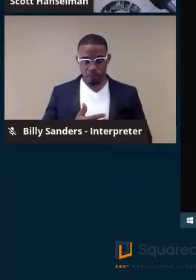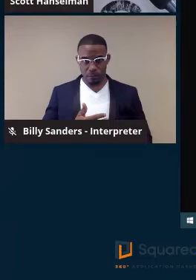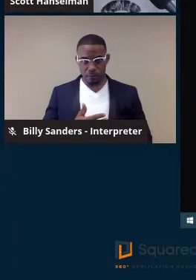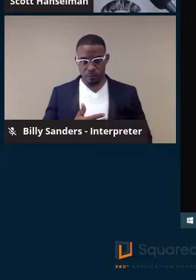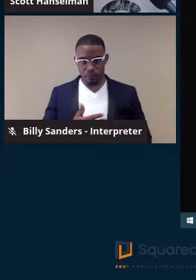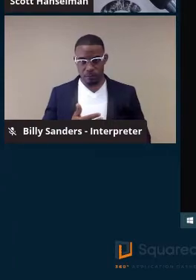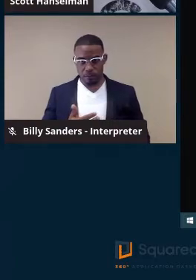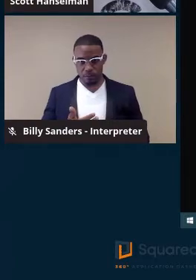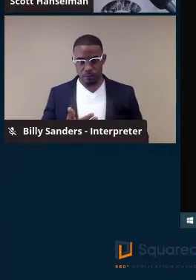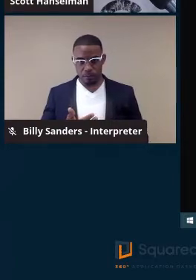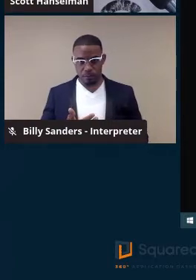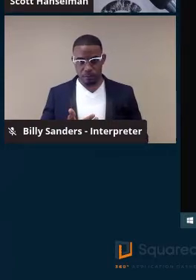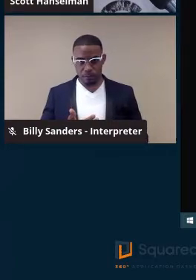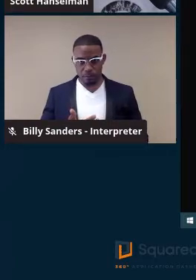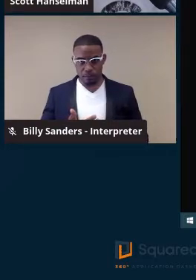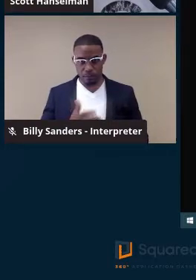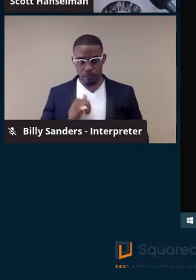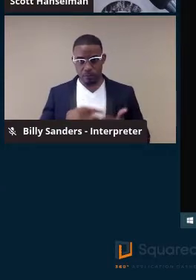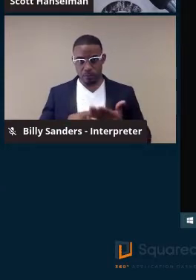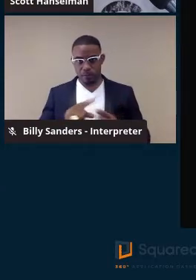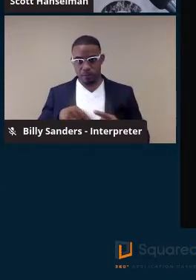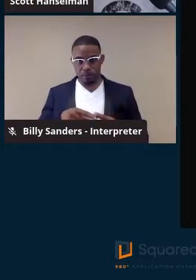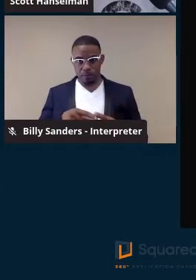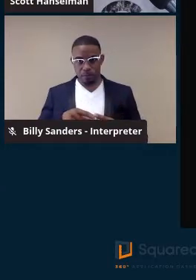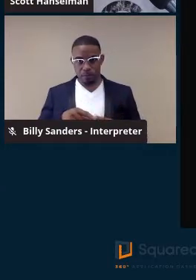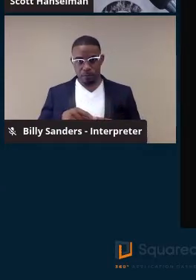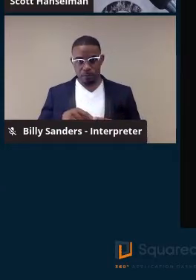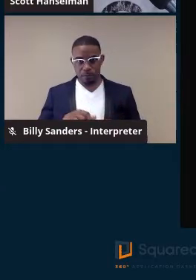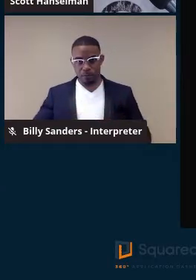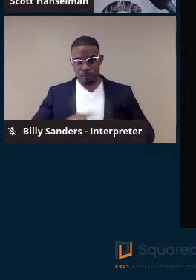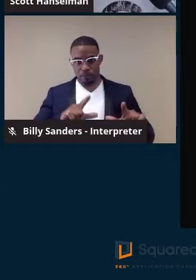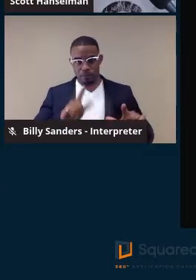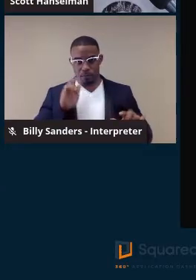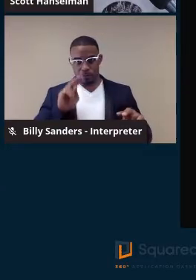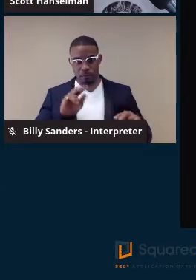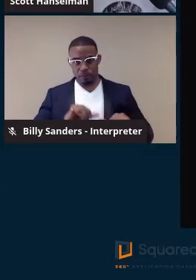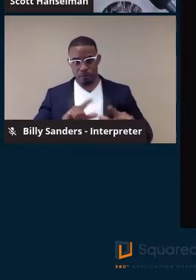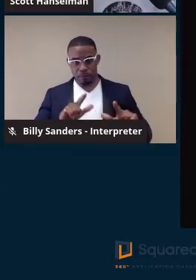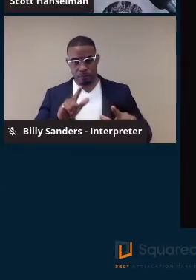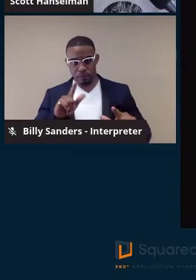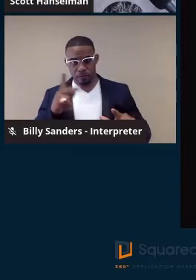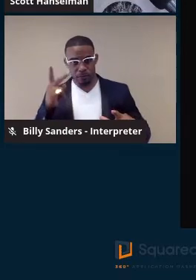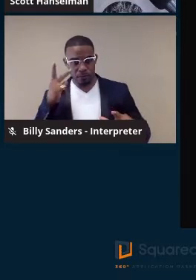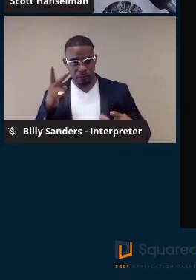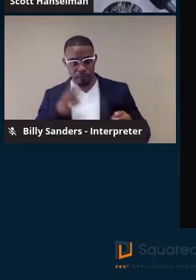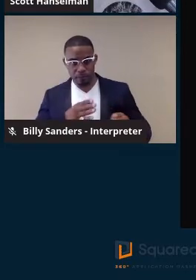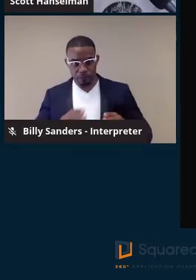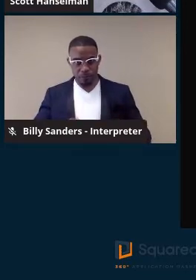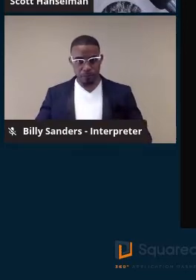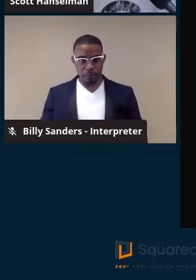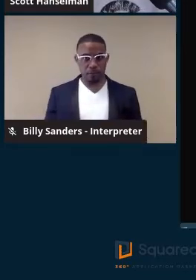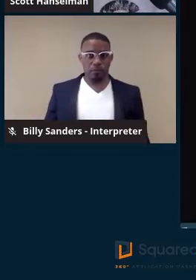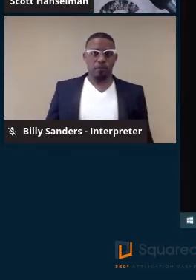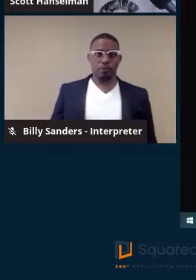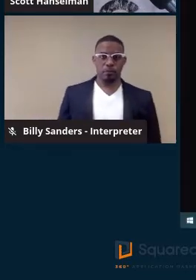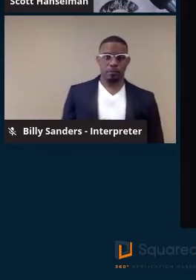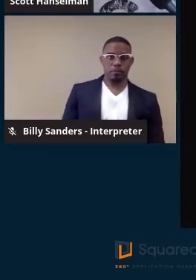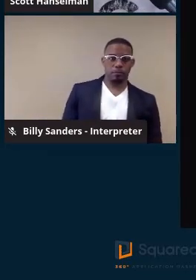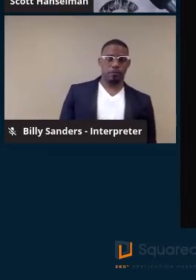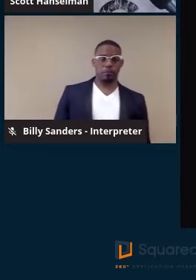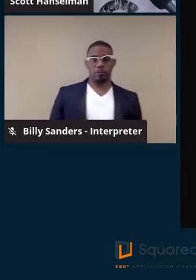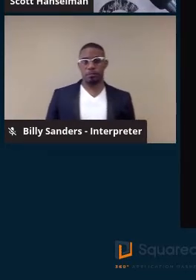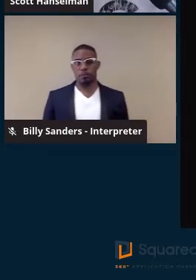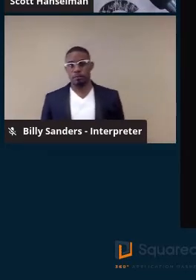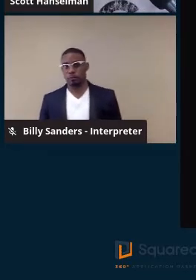Cool. So we were talking about the prompt. We were looking at the prompt and seeing the path. And